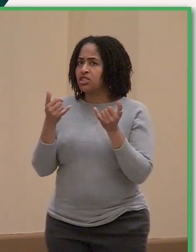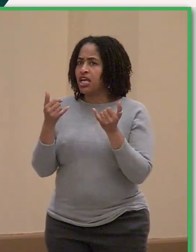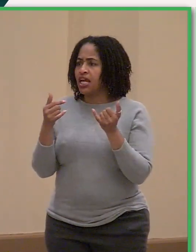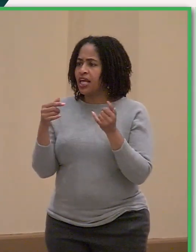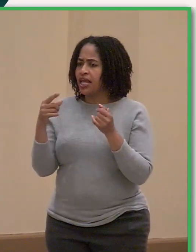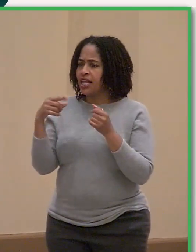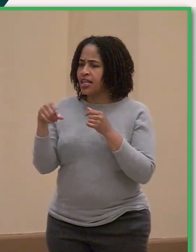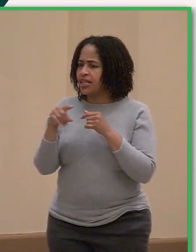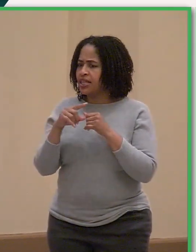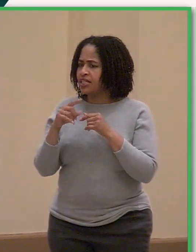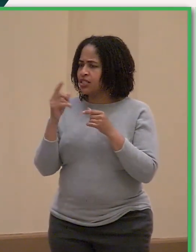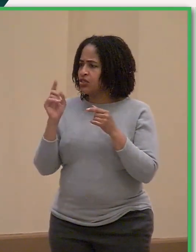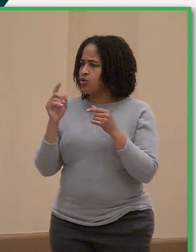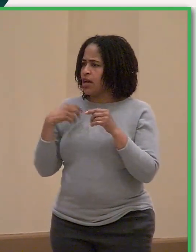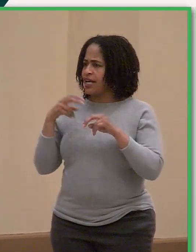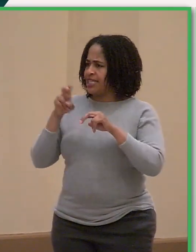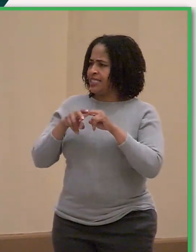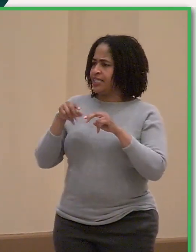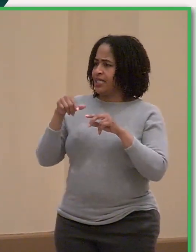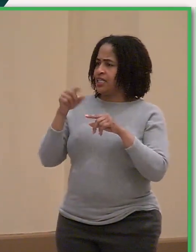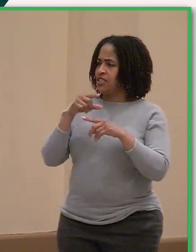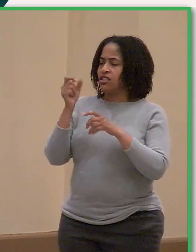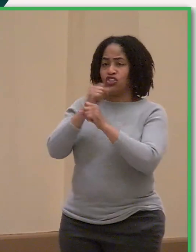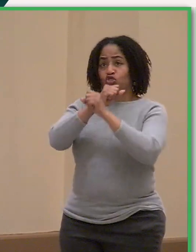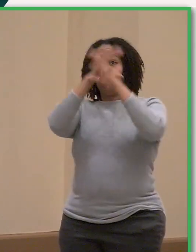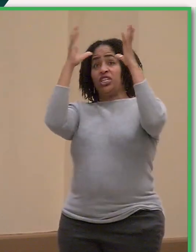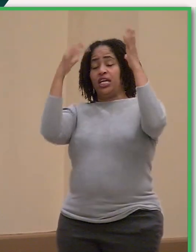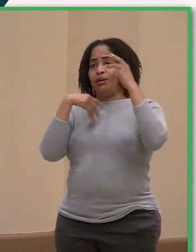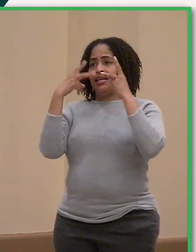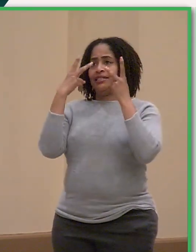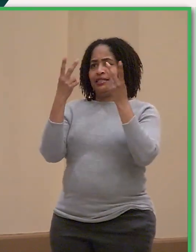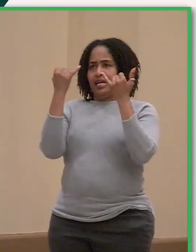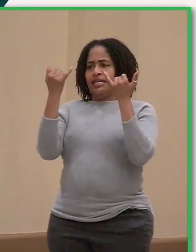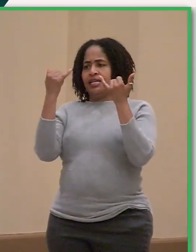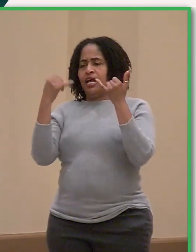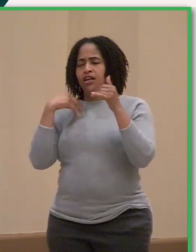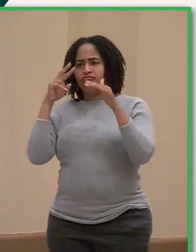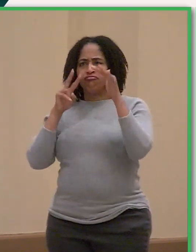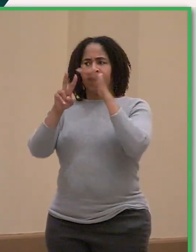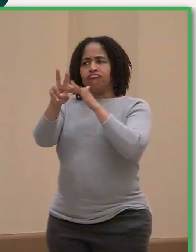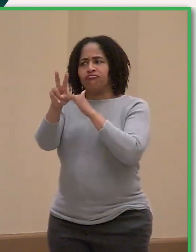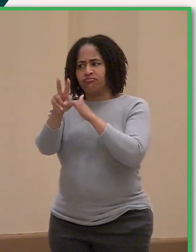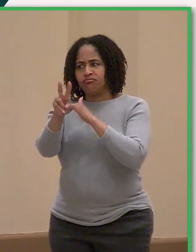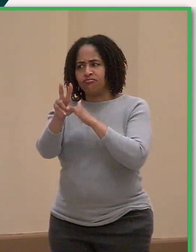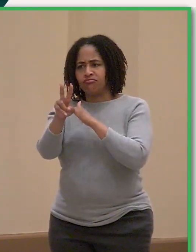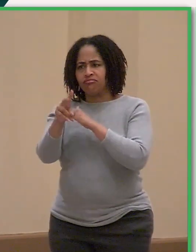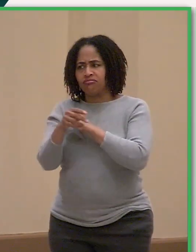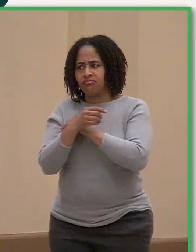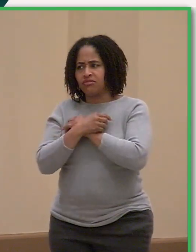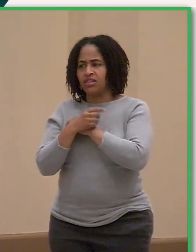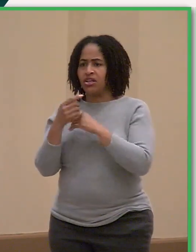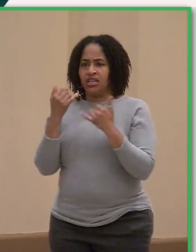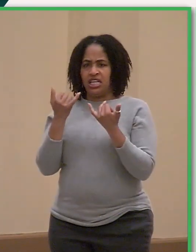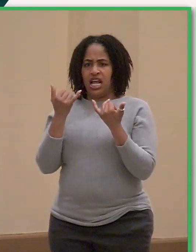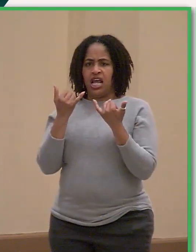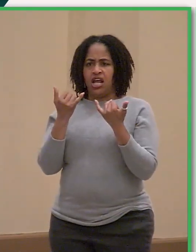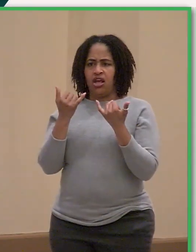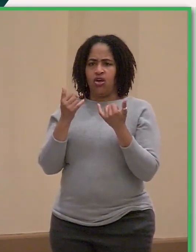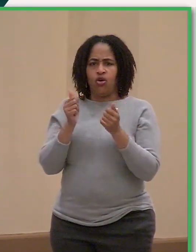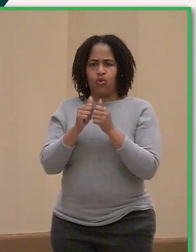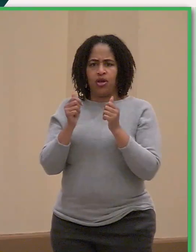y'all sit there right now. Now, what we got going on here is a Jeffrey S. Aronoff, big gun for